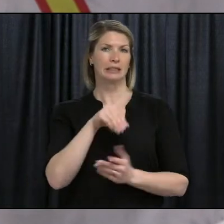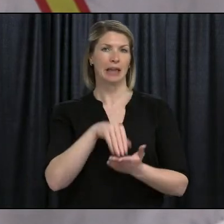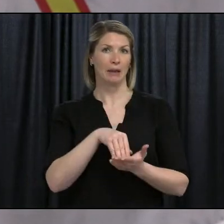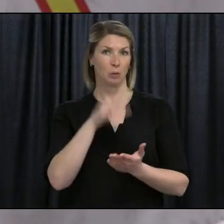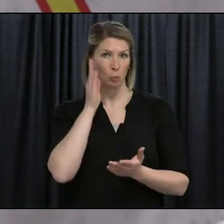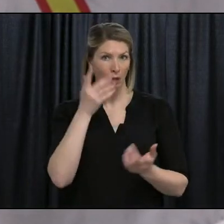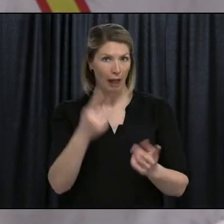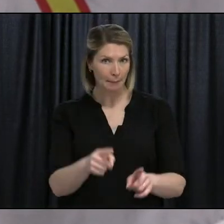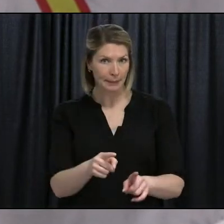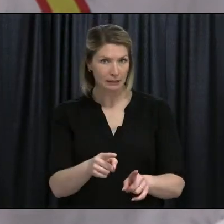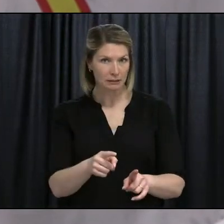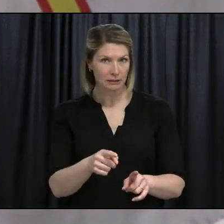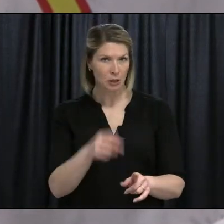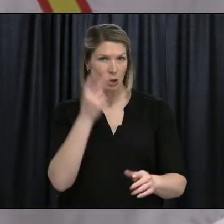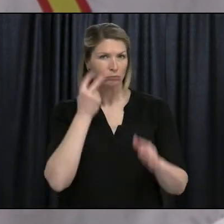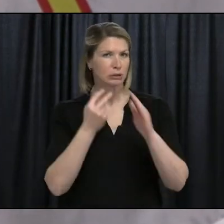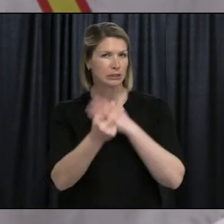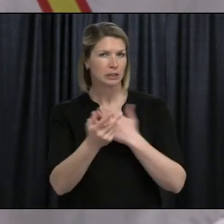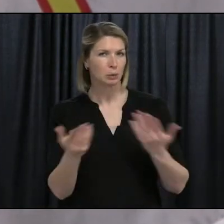happen,